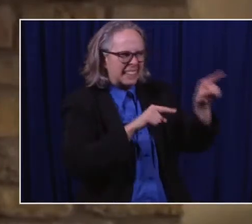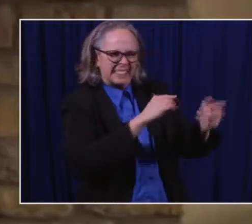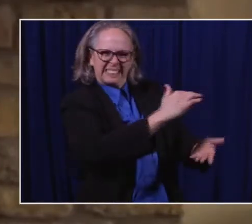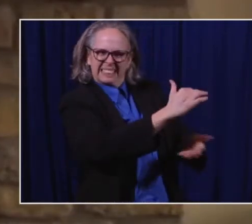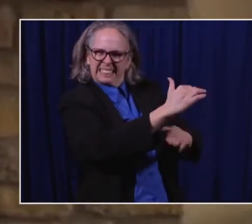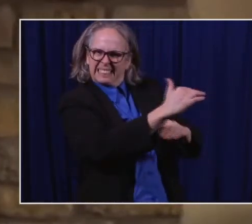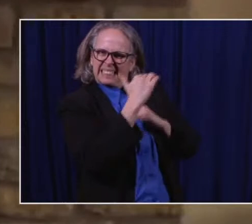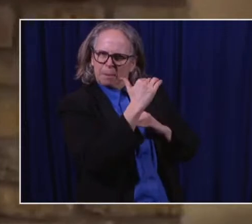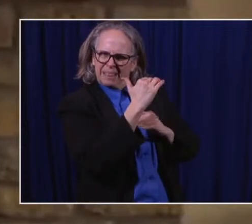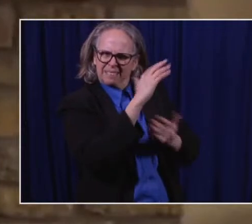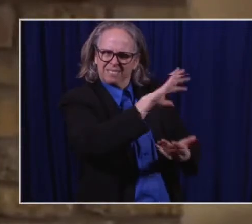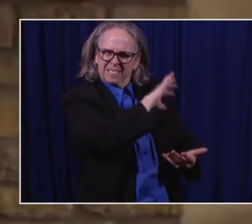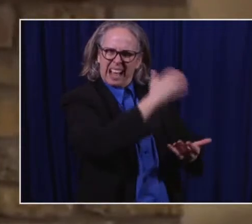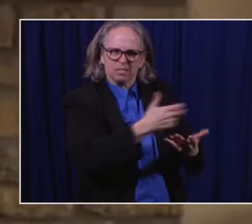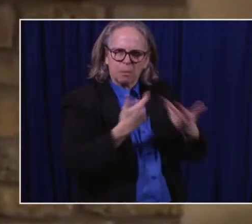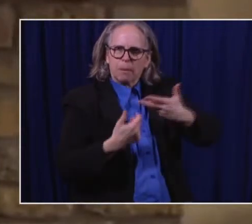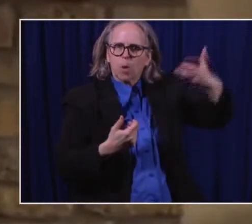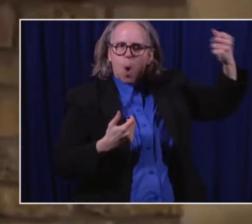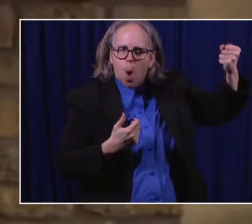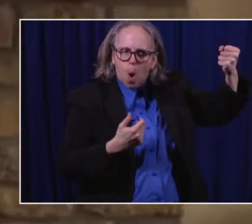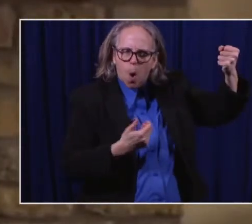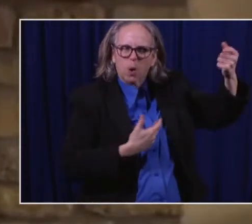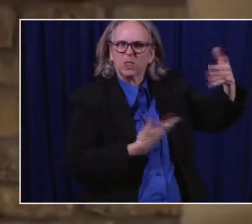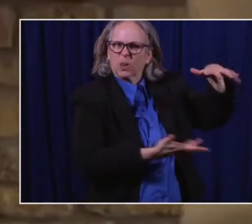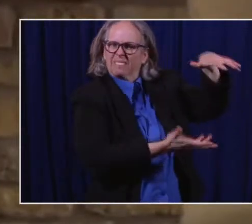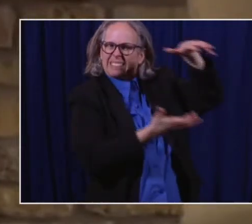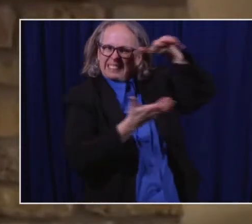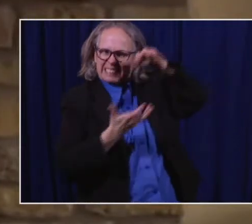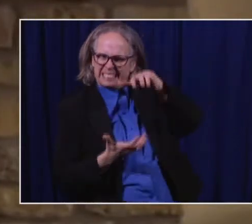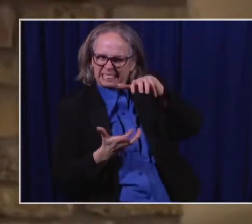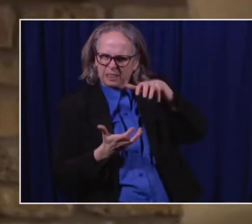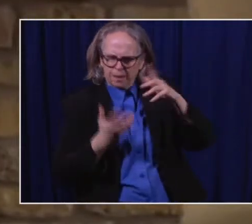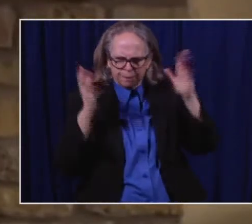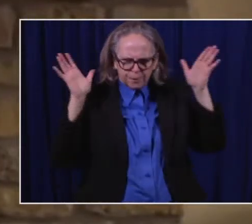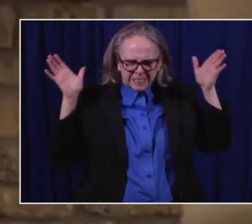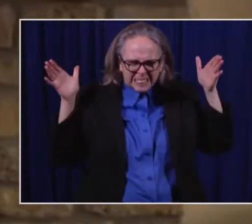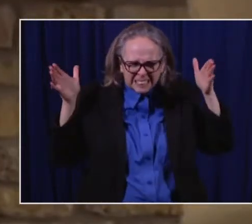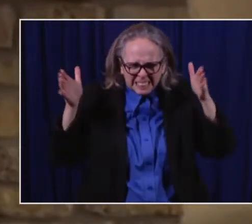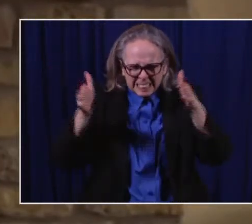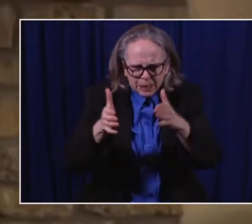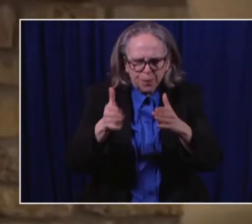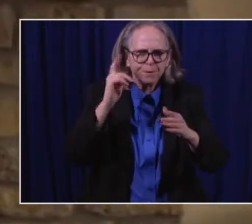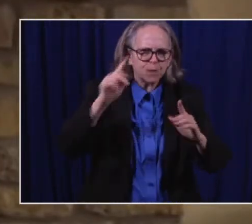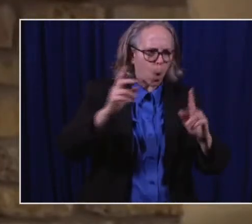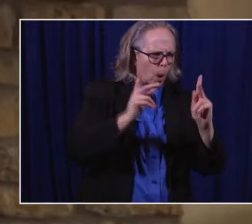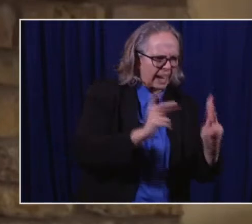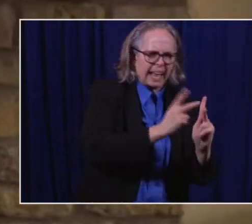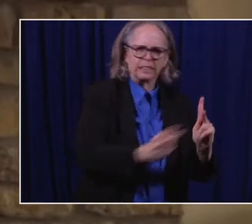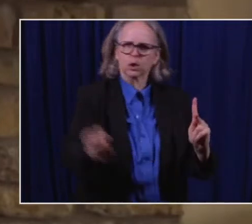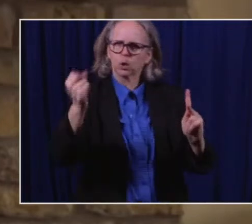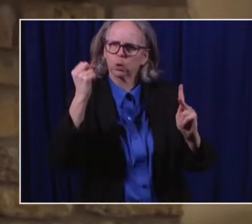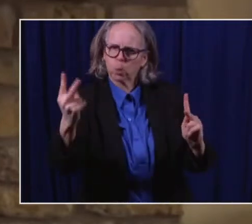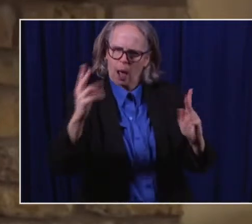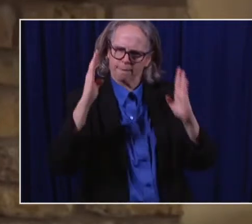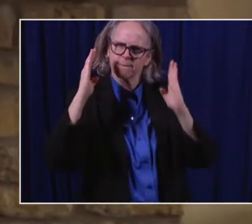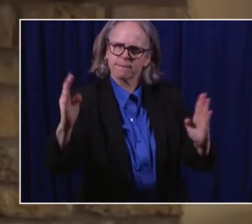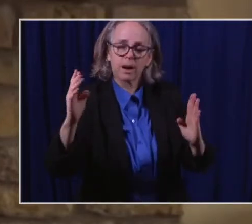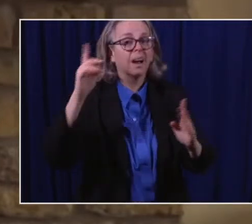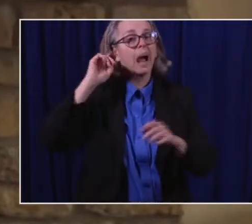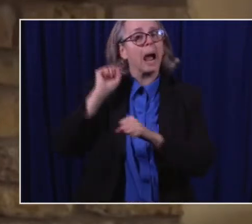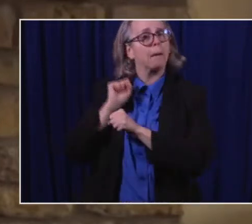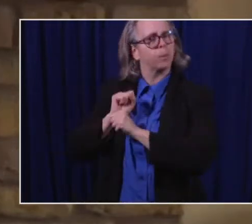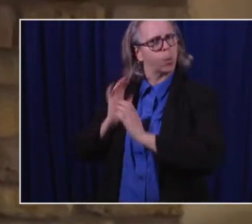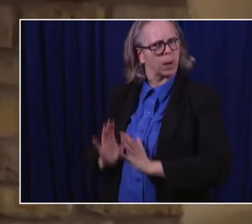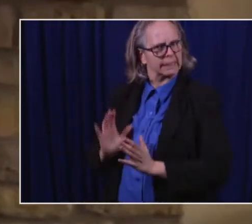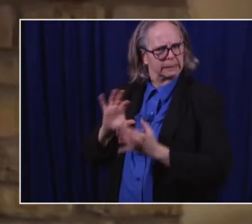12 staff. There just isn't enough to do every school in the first week. It's simply impossible. And we want to be able to